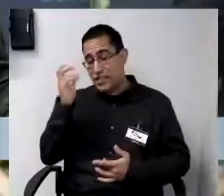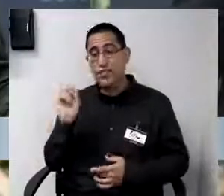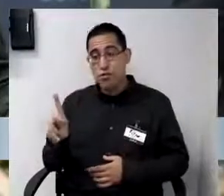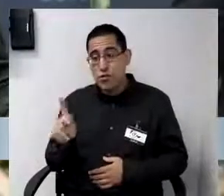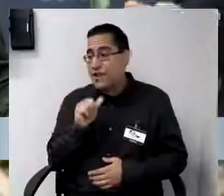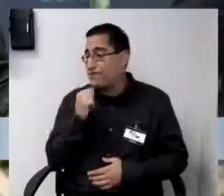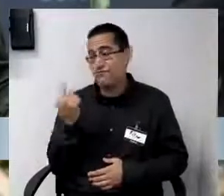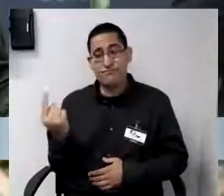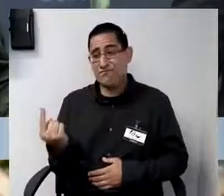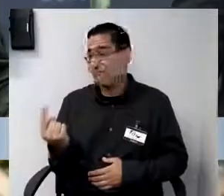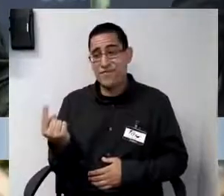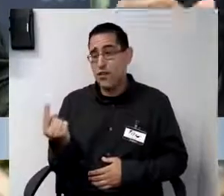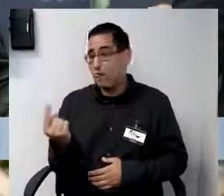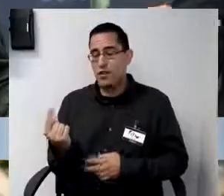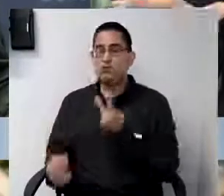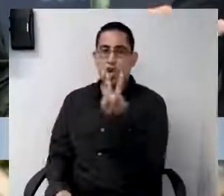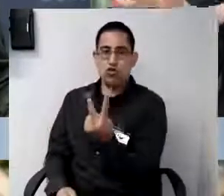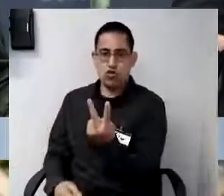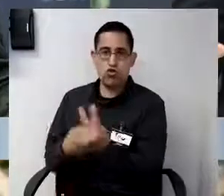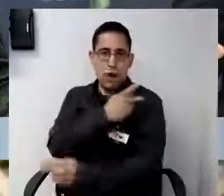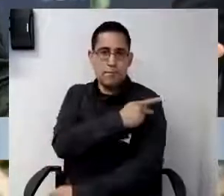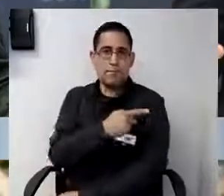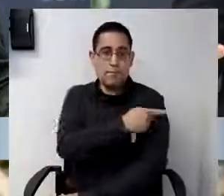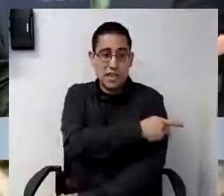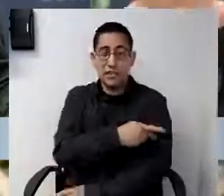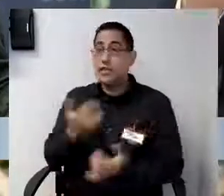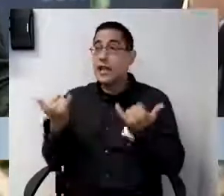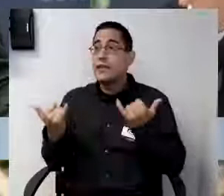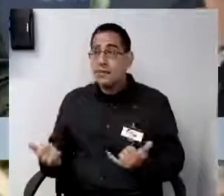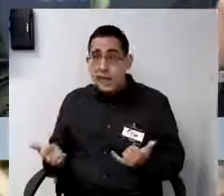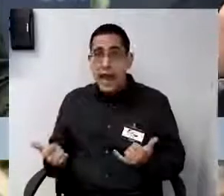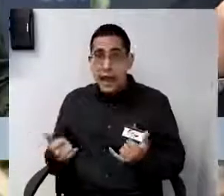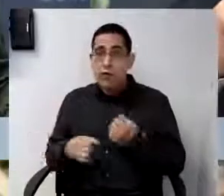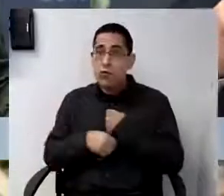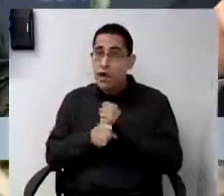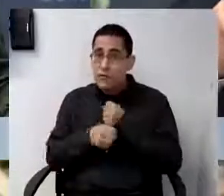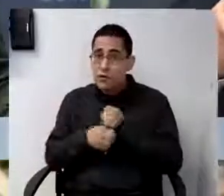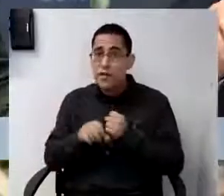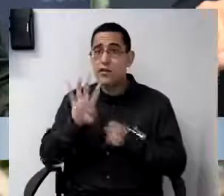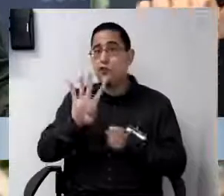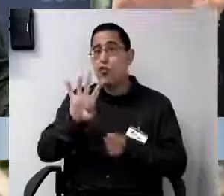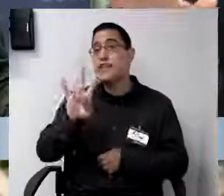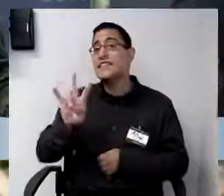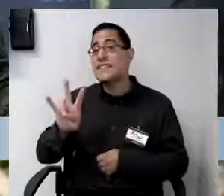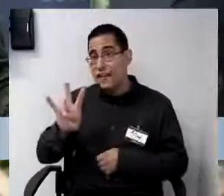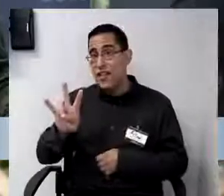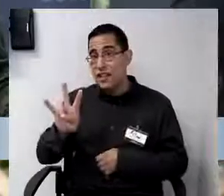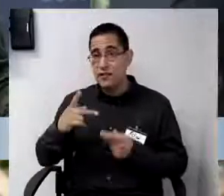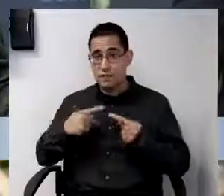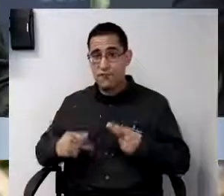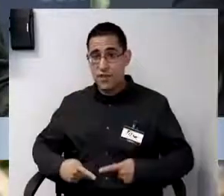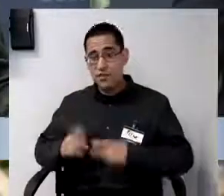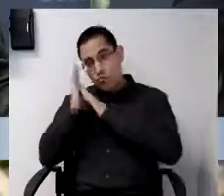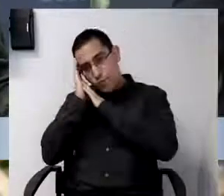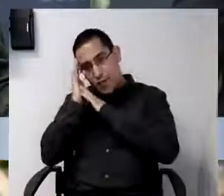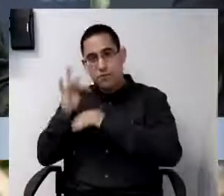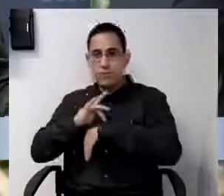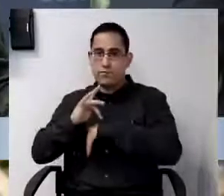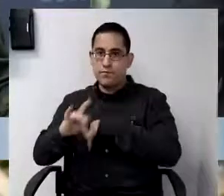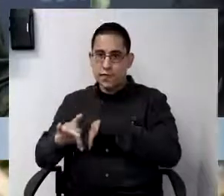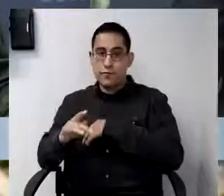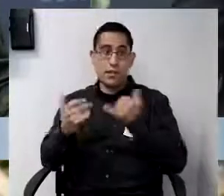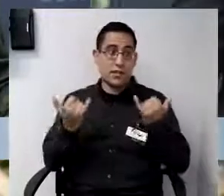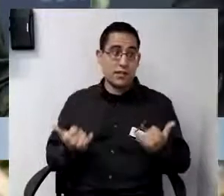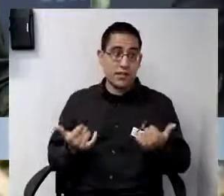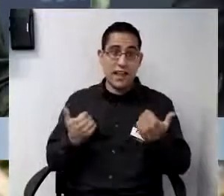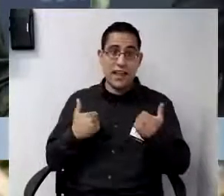ICCU. I now can create 47 physical beds in the acute medical center. Today, I also have 34